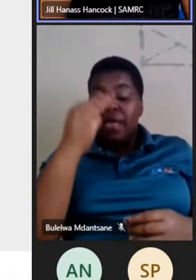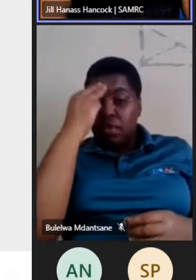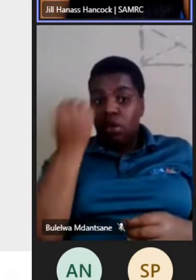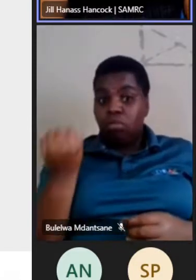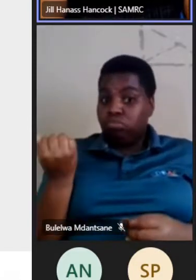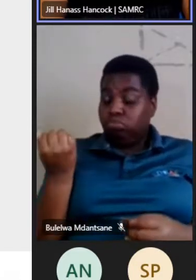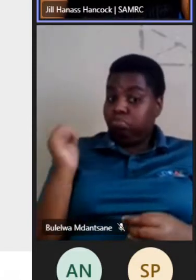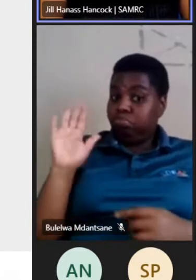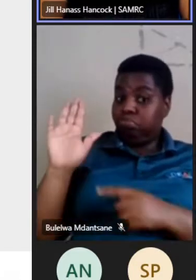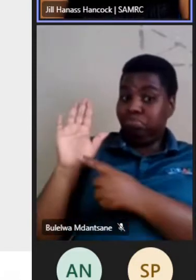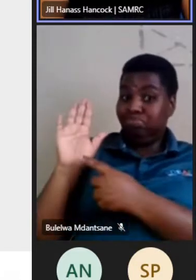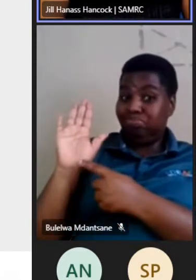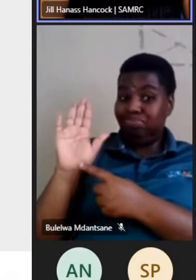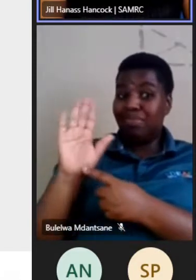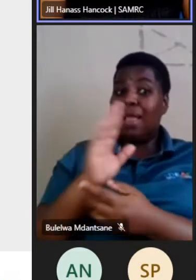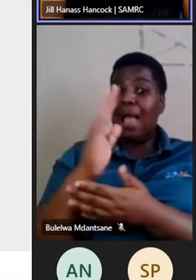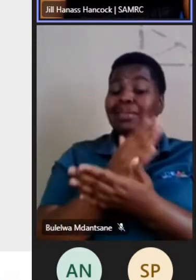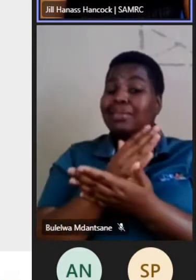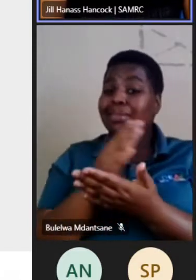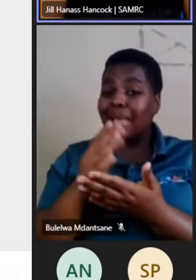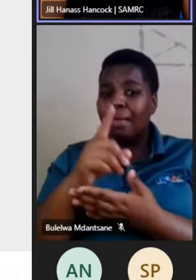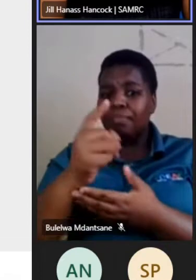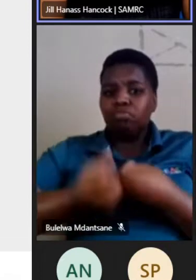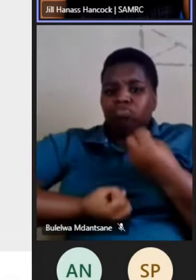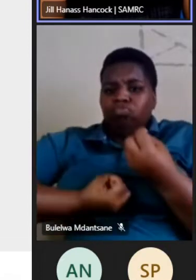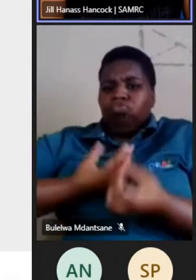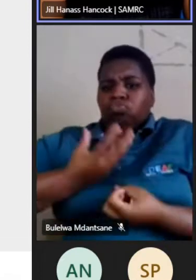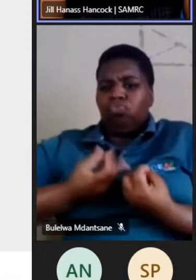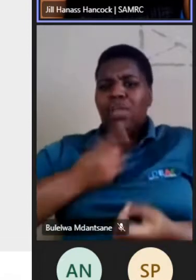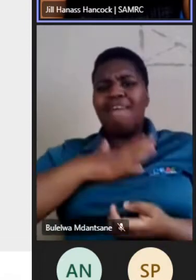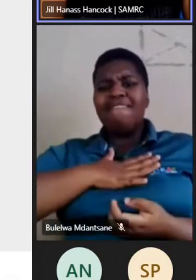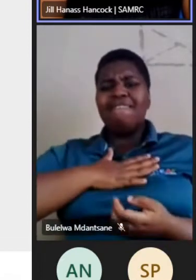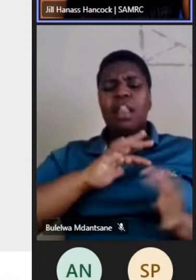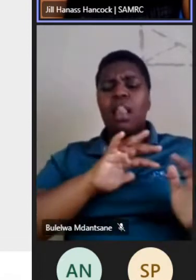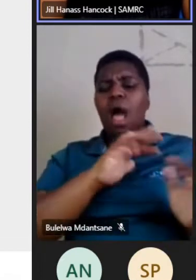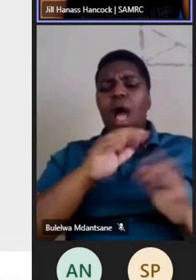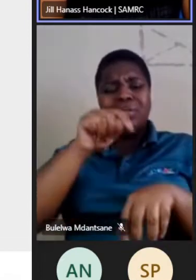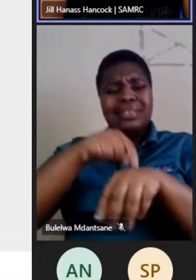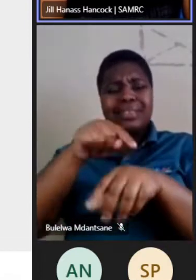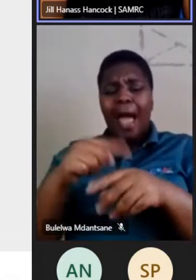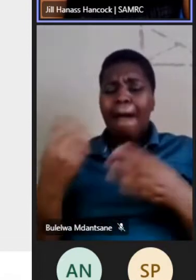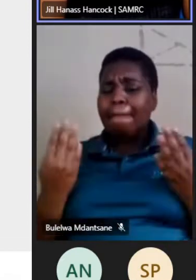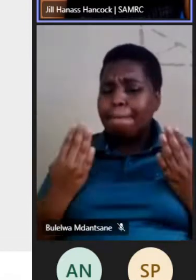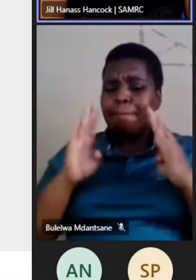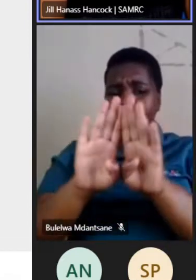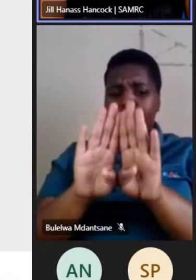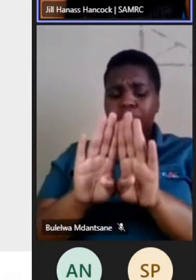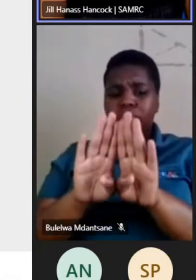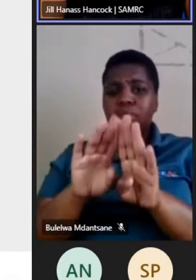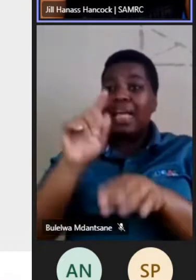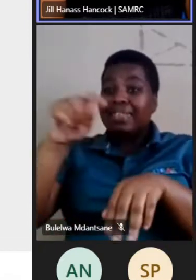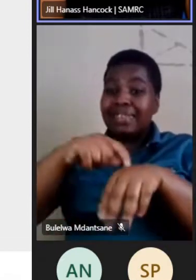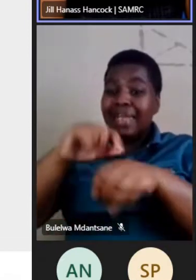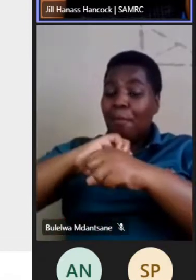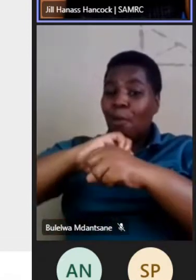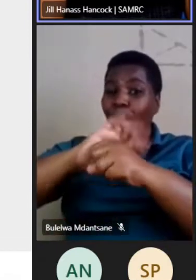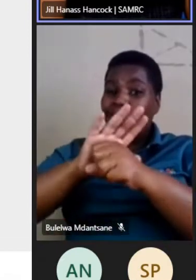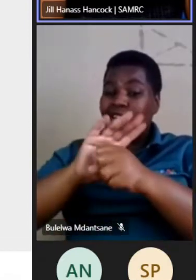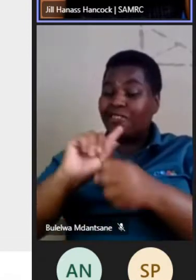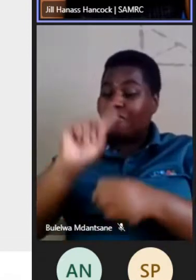first things to express how they felt during the hard lockdown in the pandemic. From the